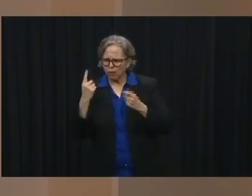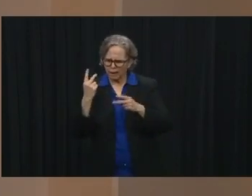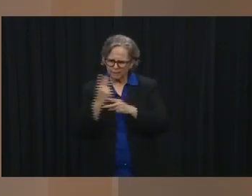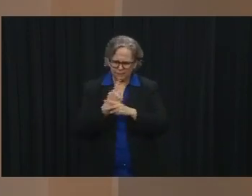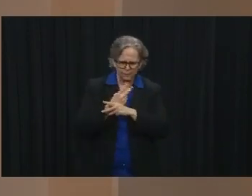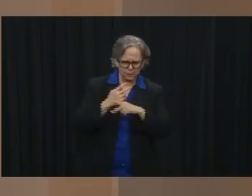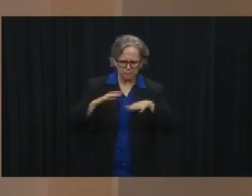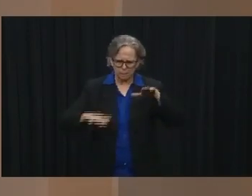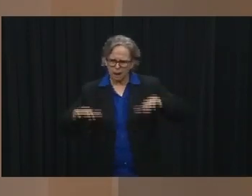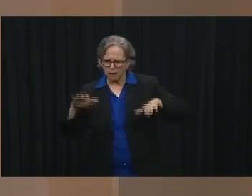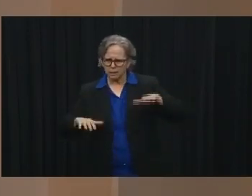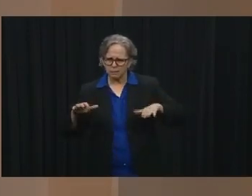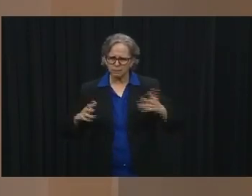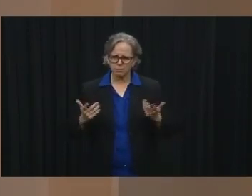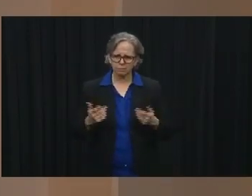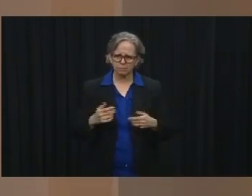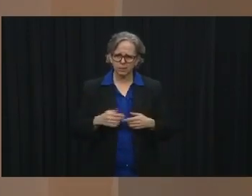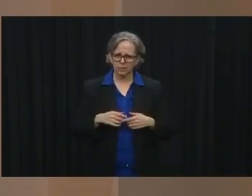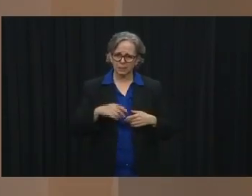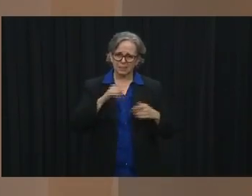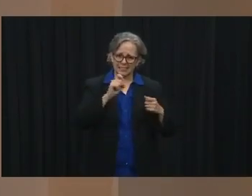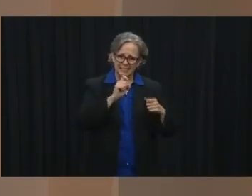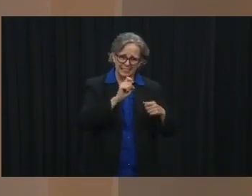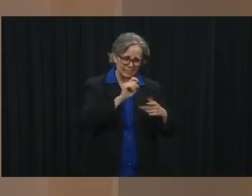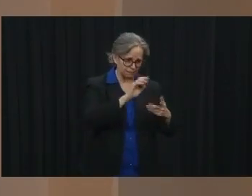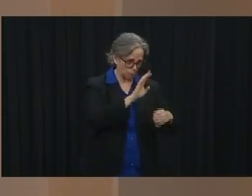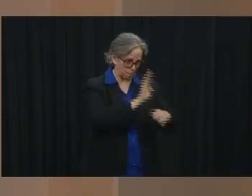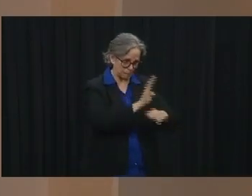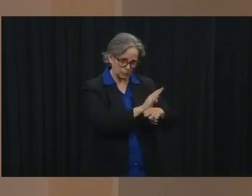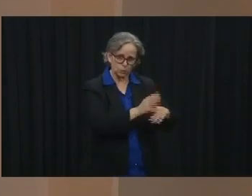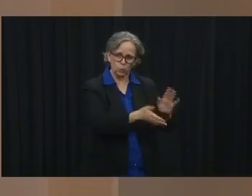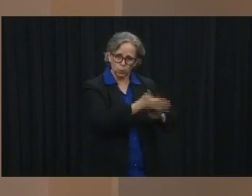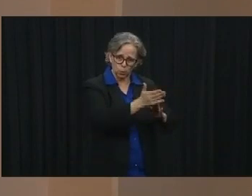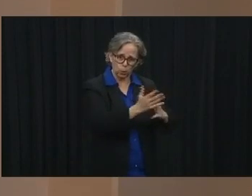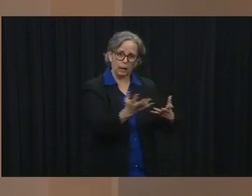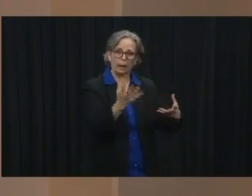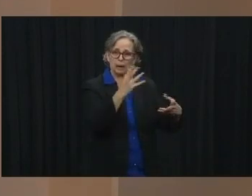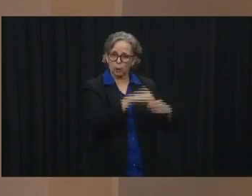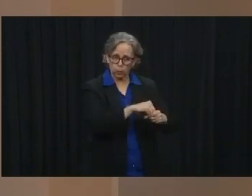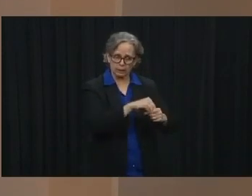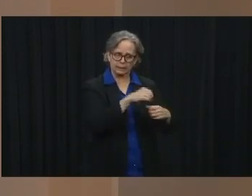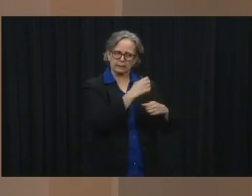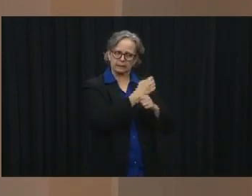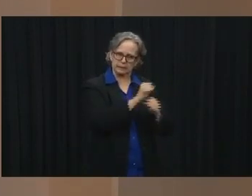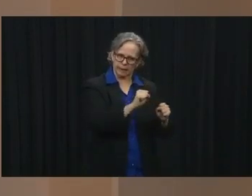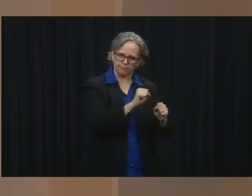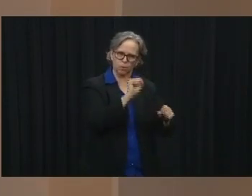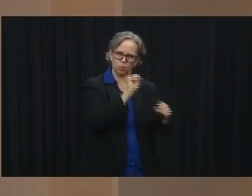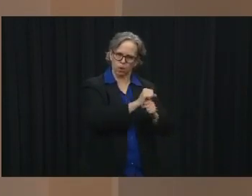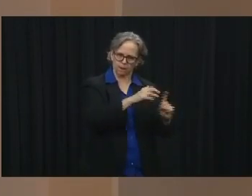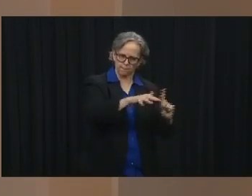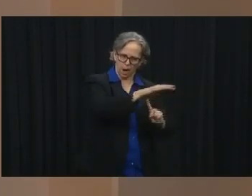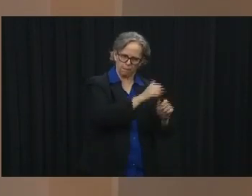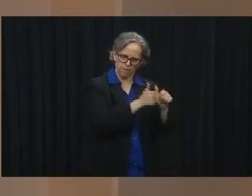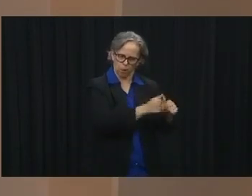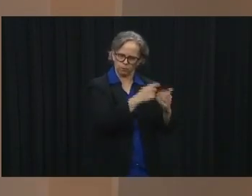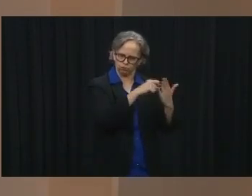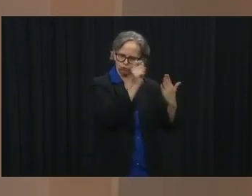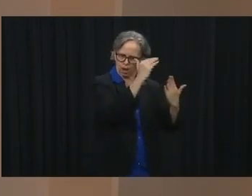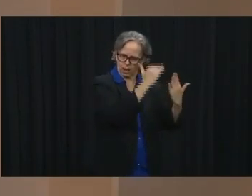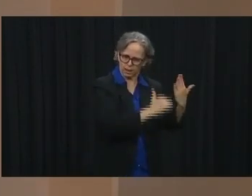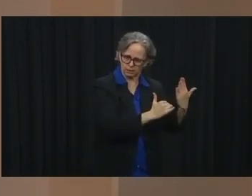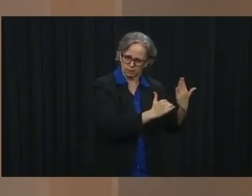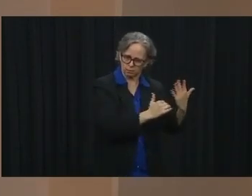operate with the proper health requirements, and urging everybody, again, if you can work from home, if you